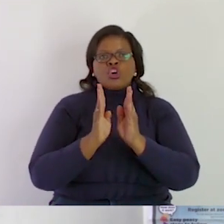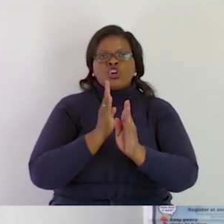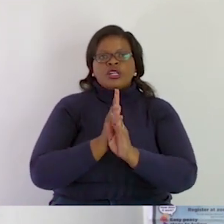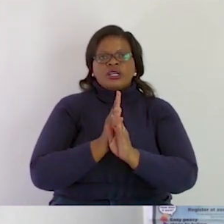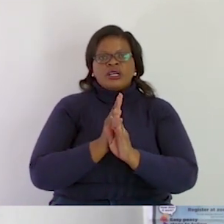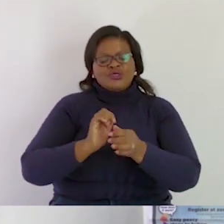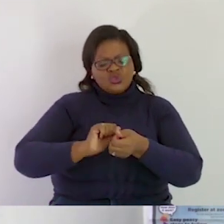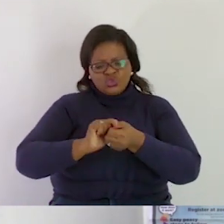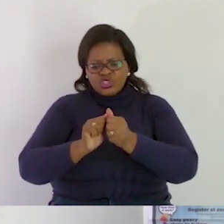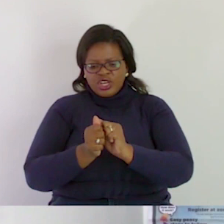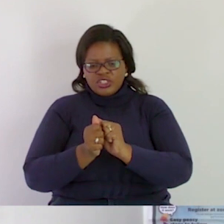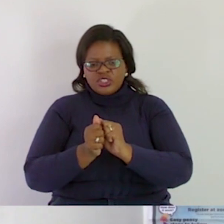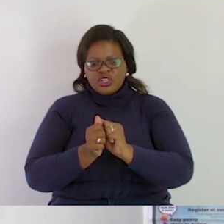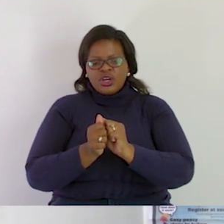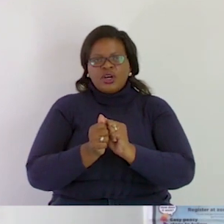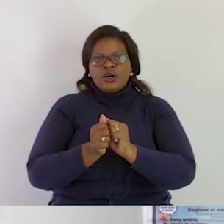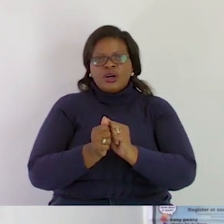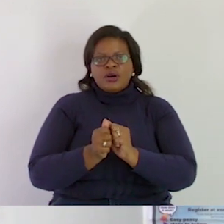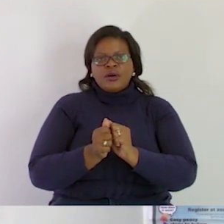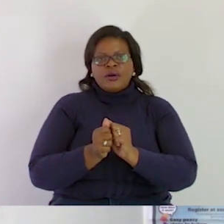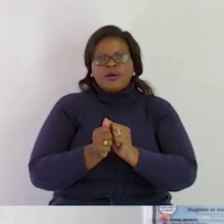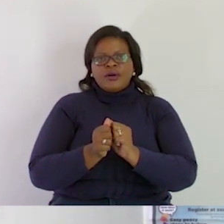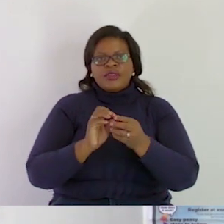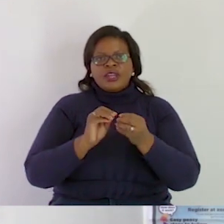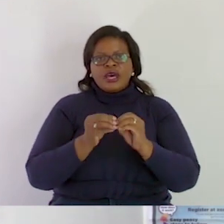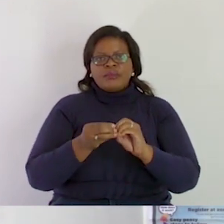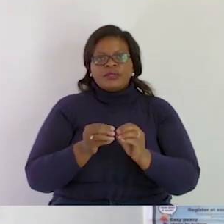change. For example, I may have